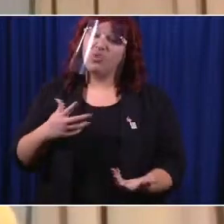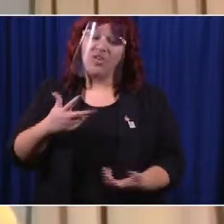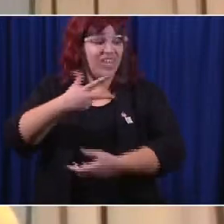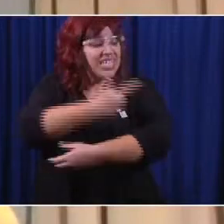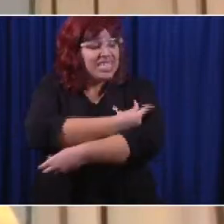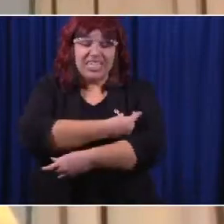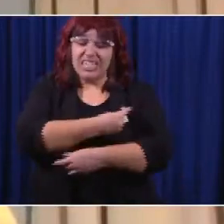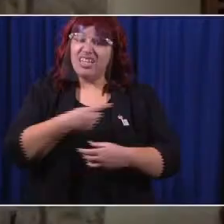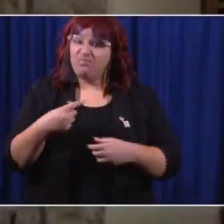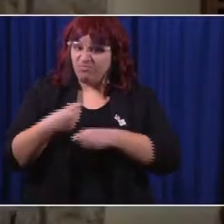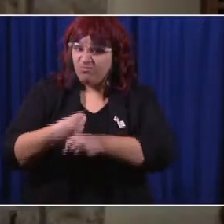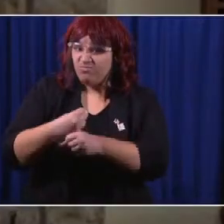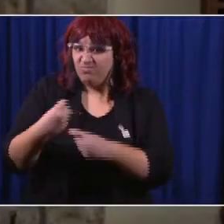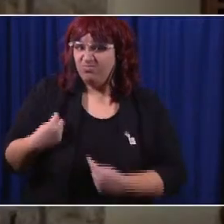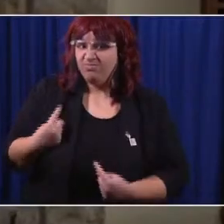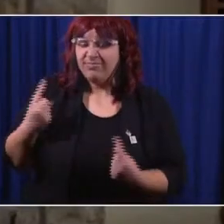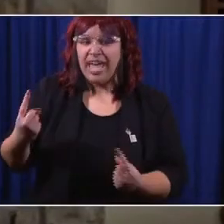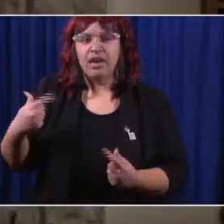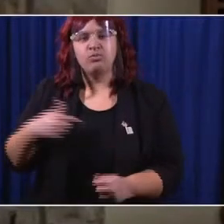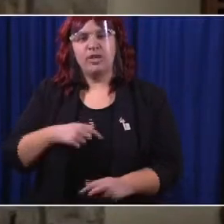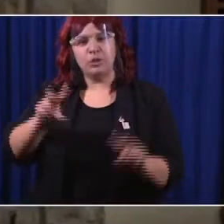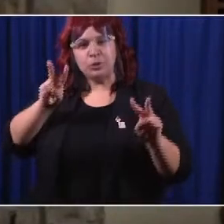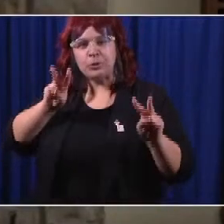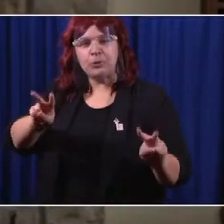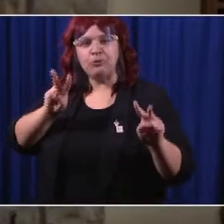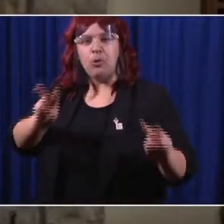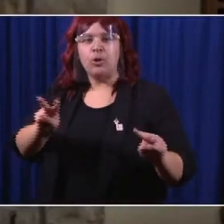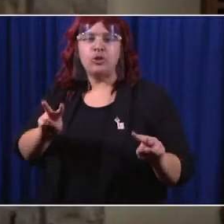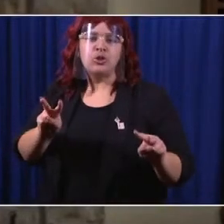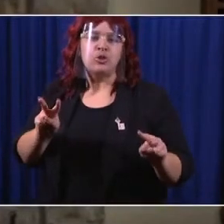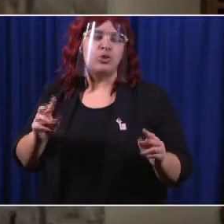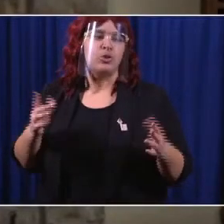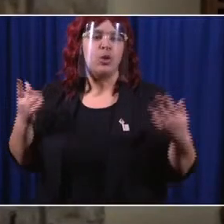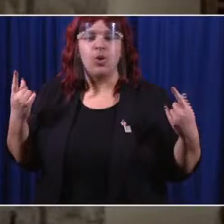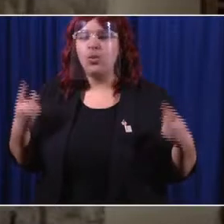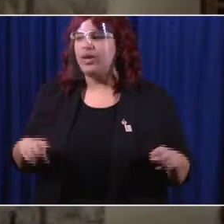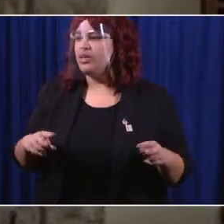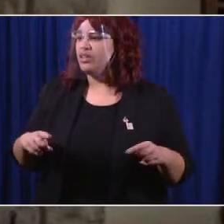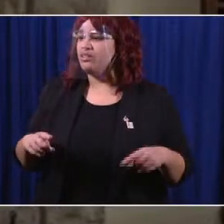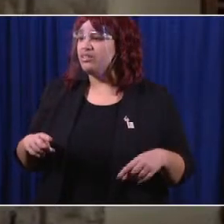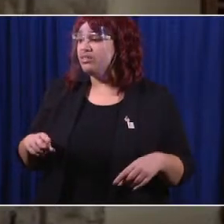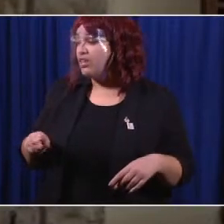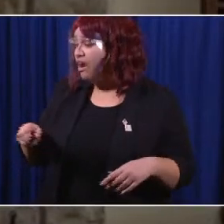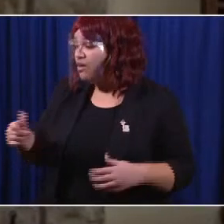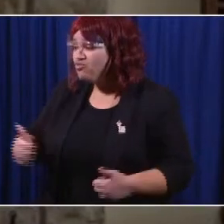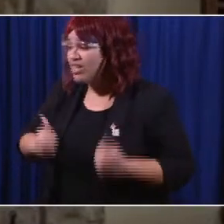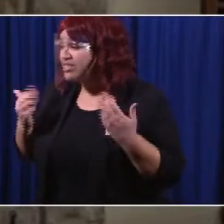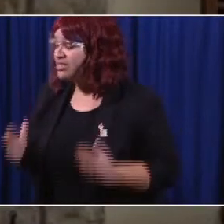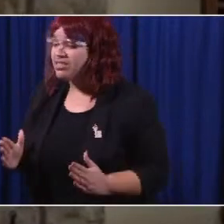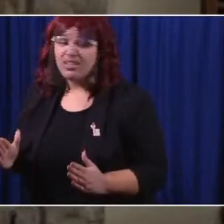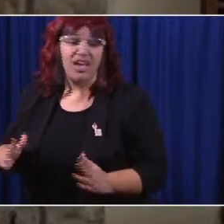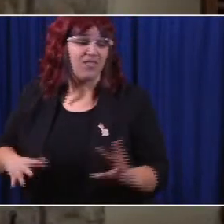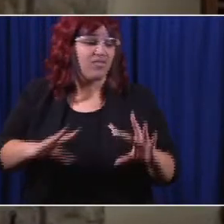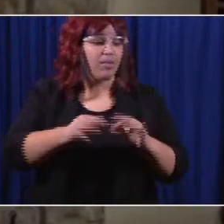ones. Well, thank you. Thank you very, very much. I mean, I would think